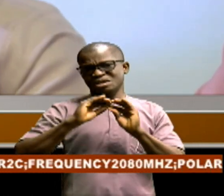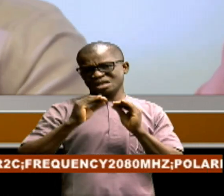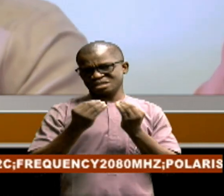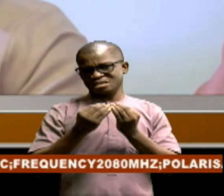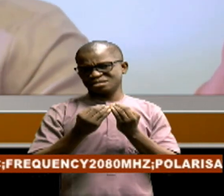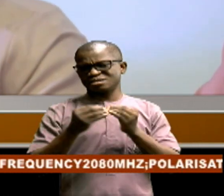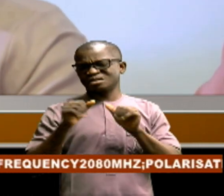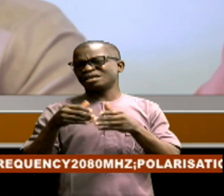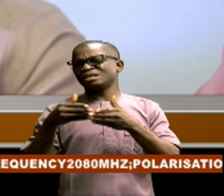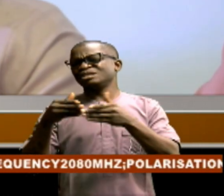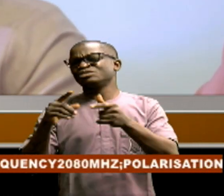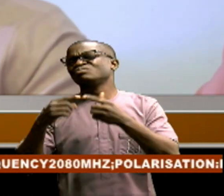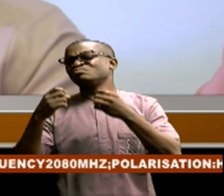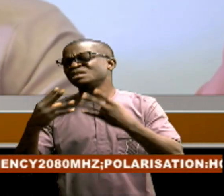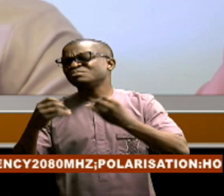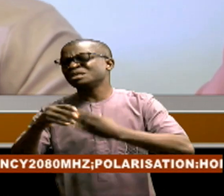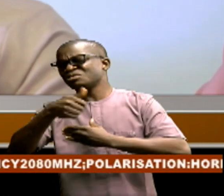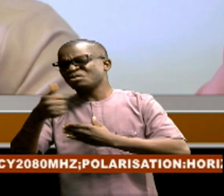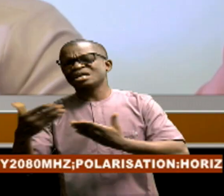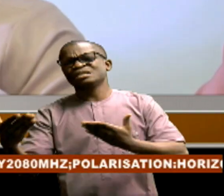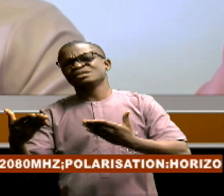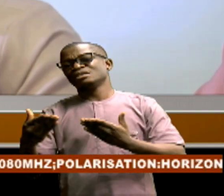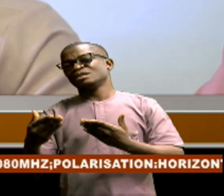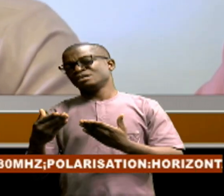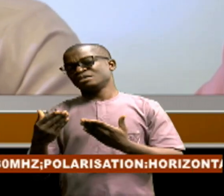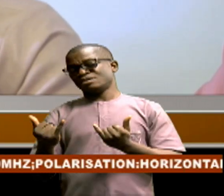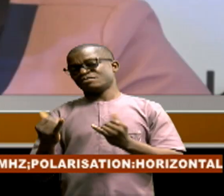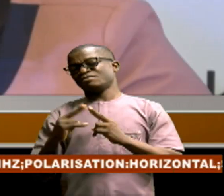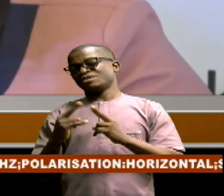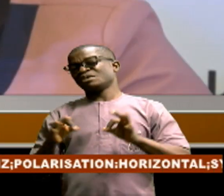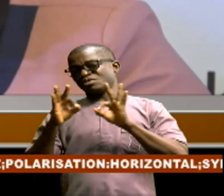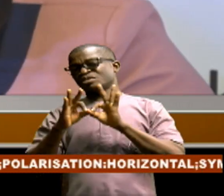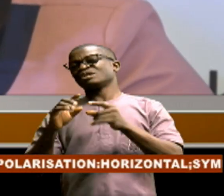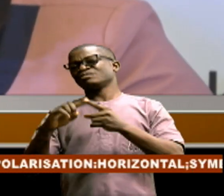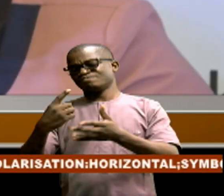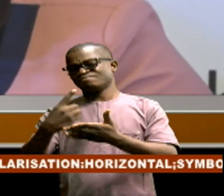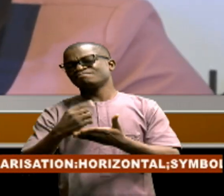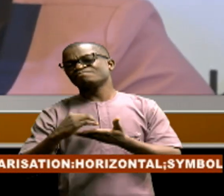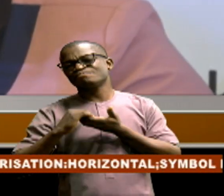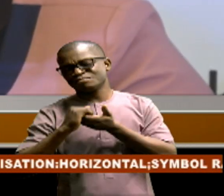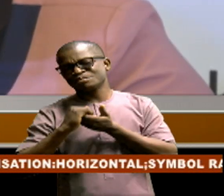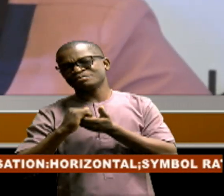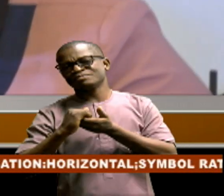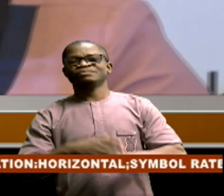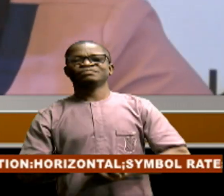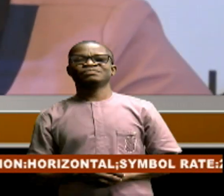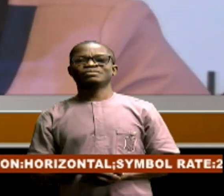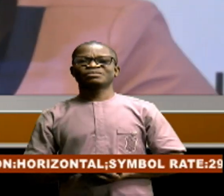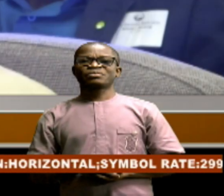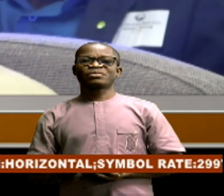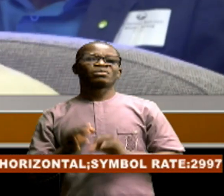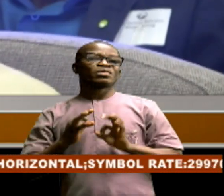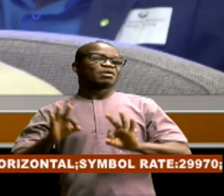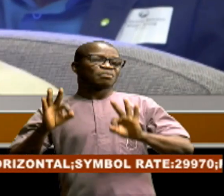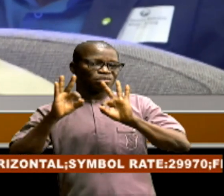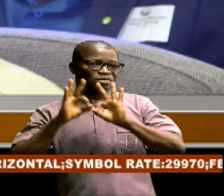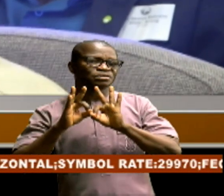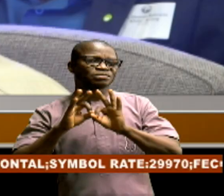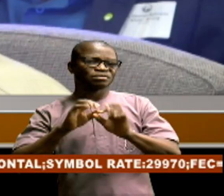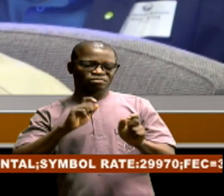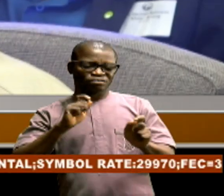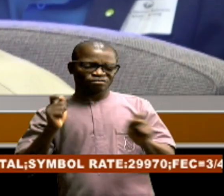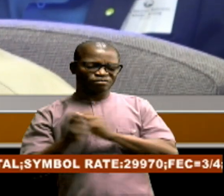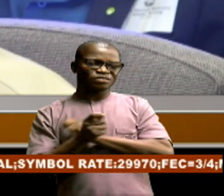lead to so many other things, it is very important to engage. In most of the parts of the continent, maybe we are transiting from